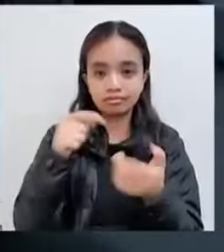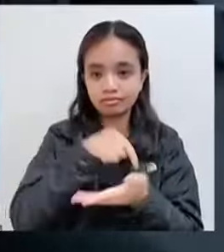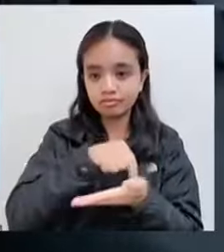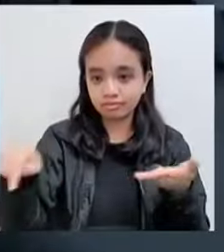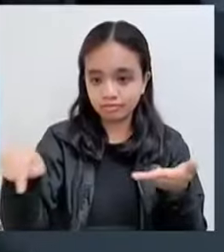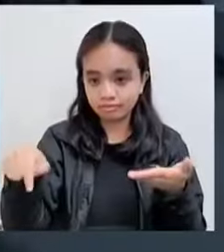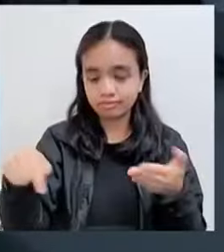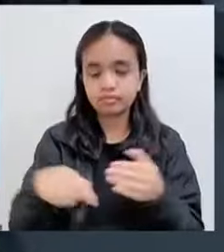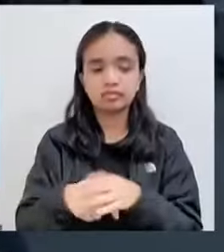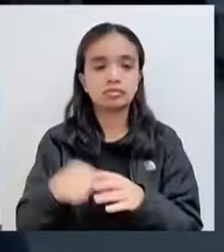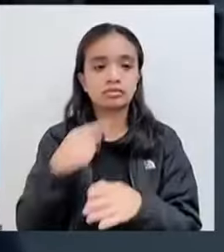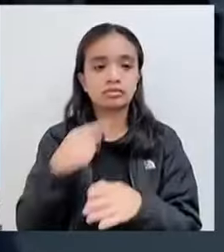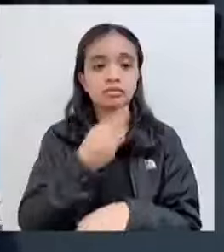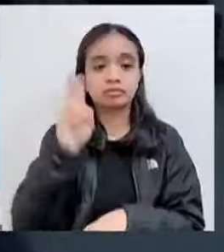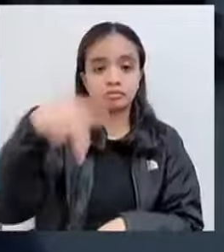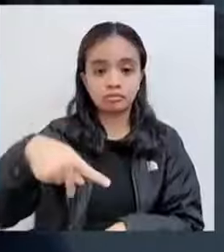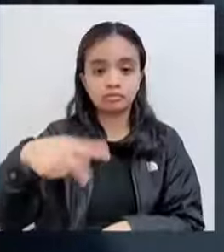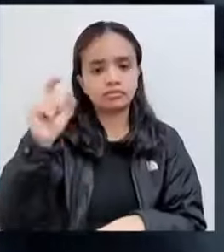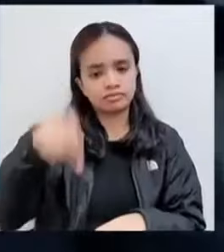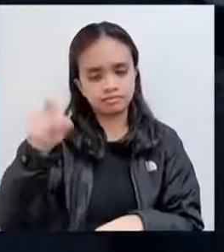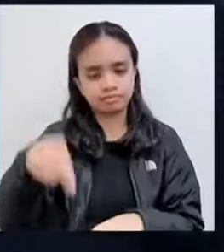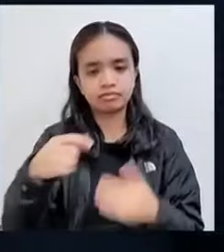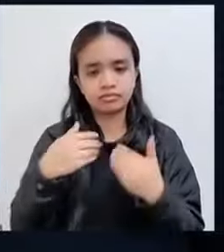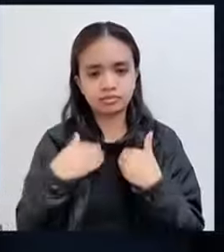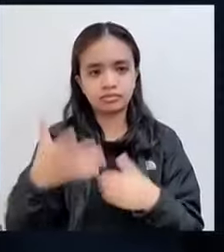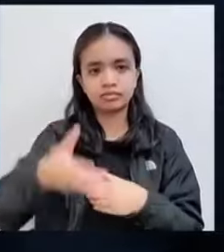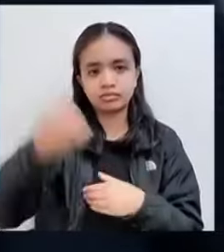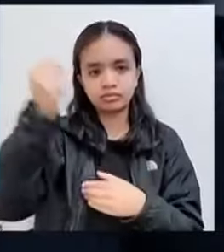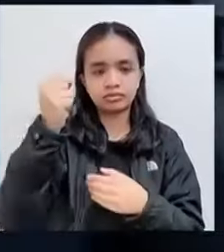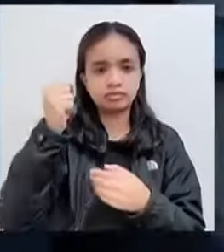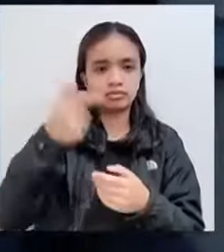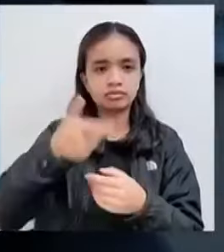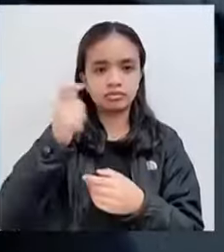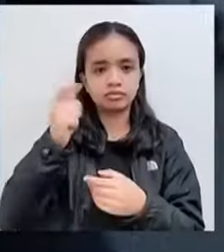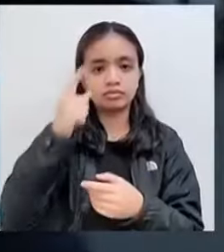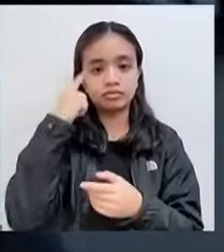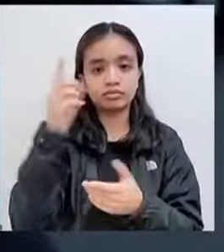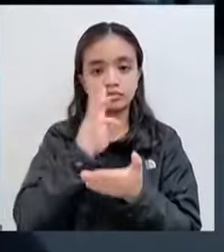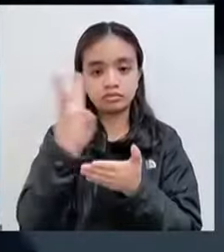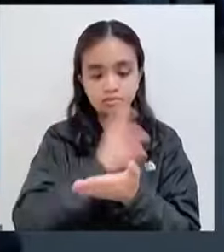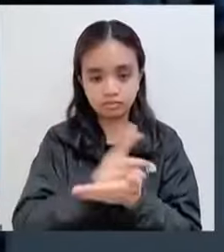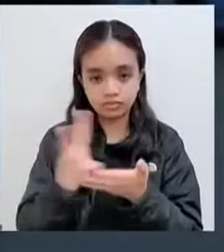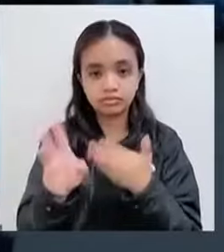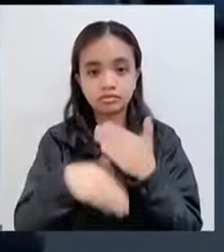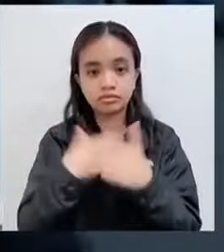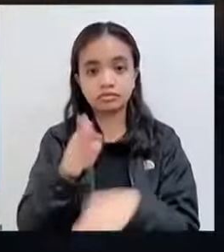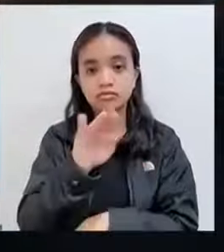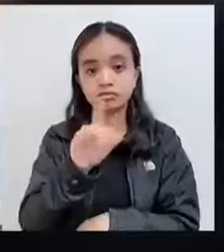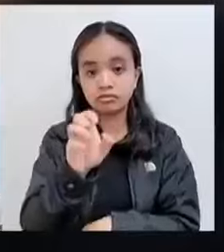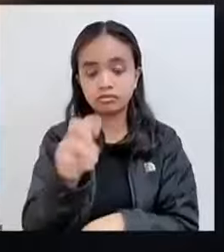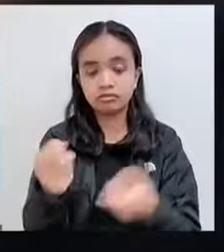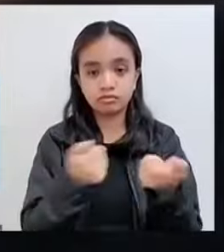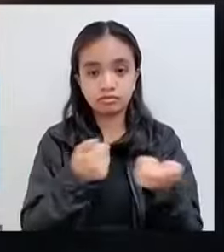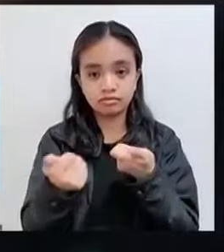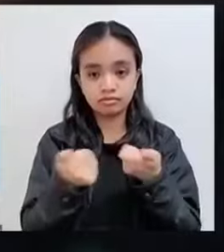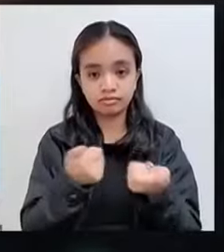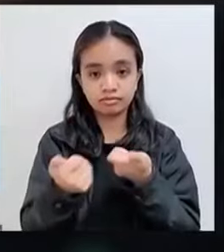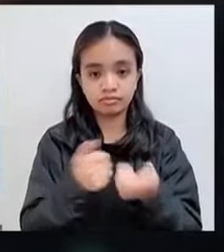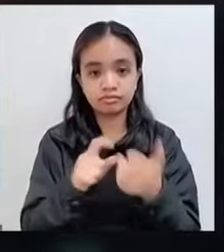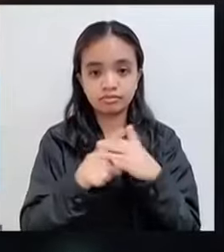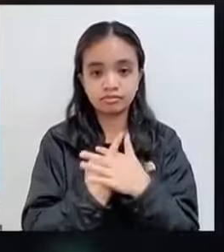there should be an immediate ceasefire for 6 weeks. And then Biden administration started airdropping aid into Gaza,